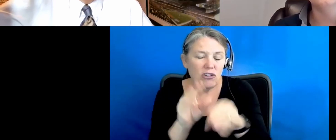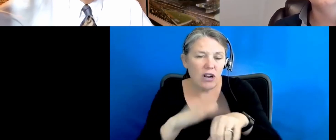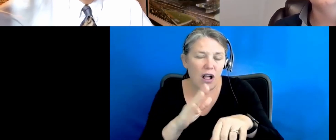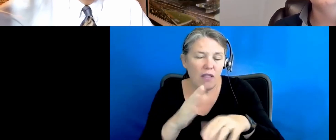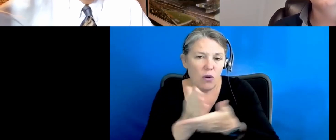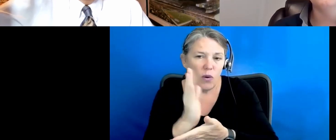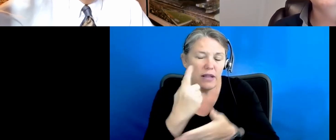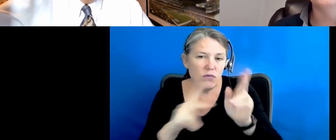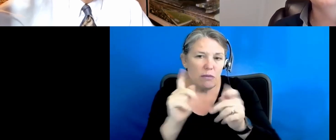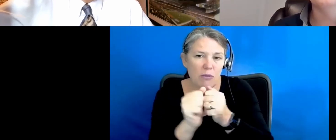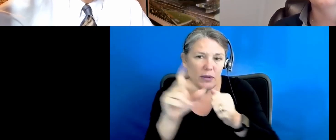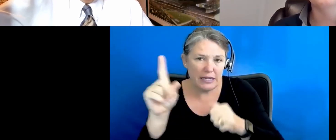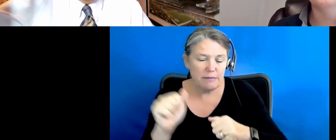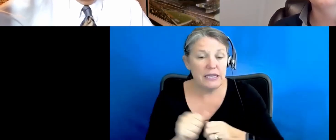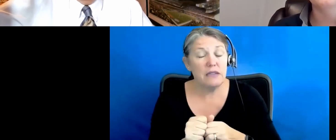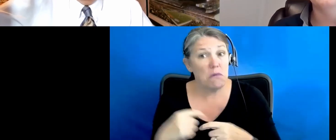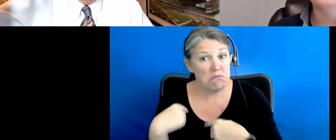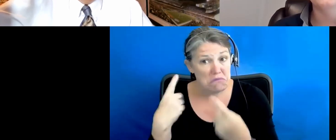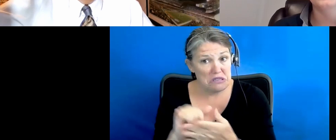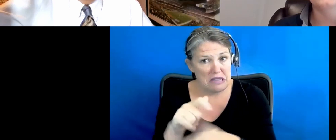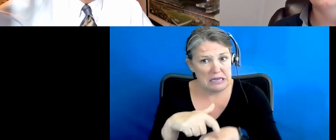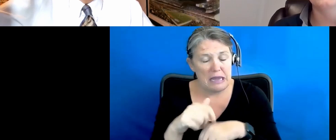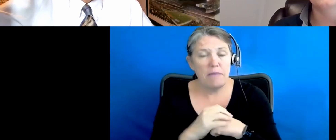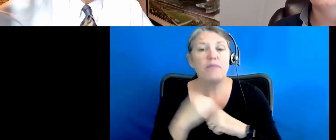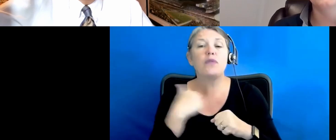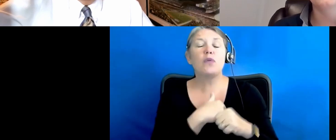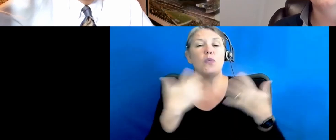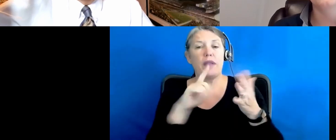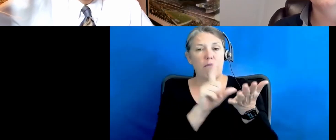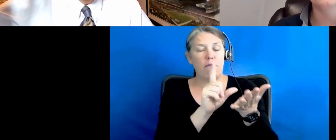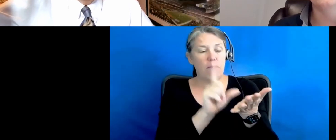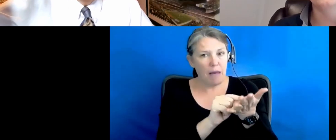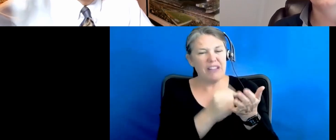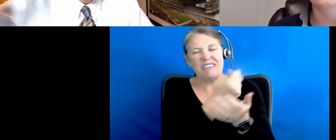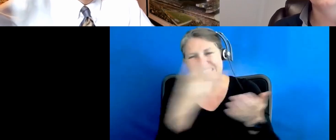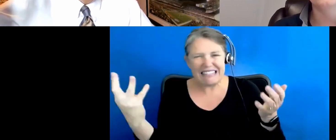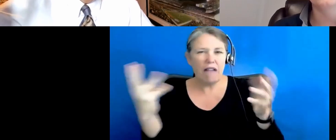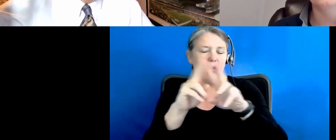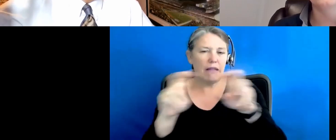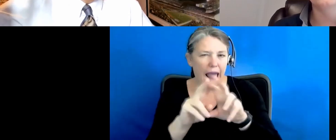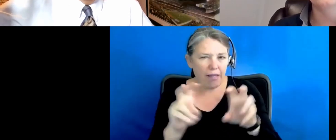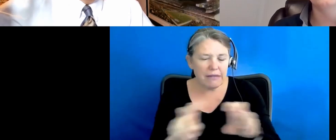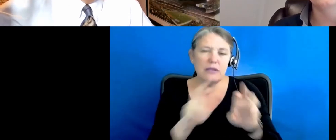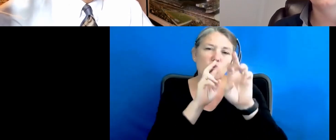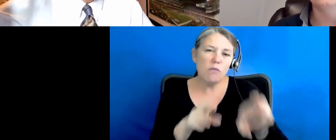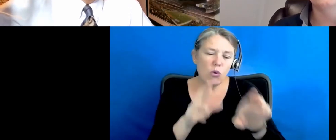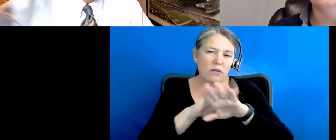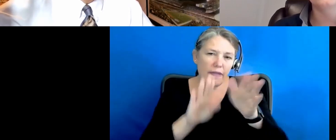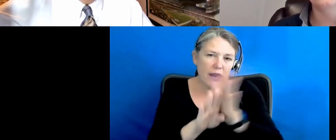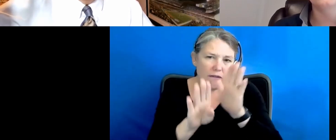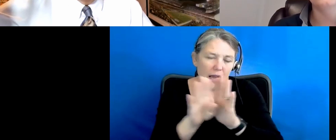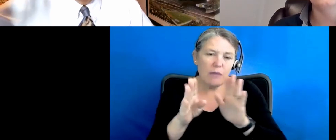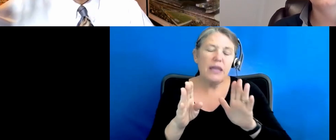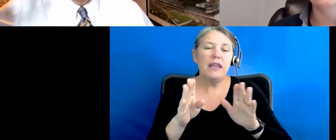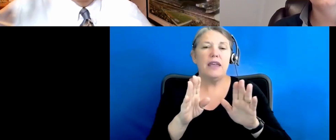of People with Disabilities. So since that time, we have published numerous analysis and reports on the development,